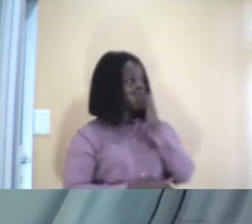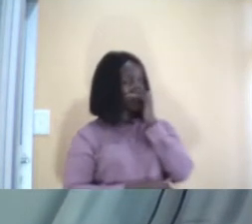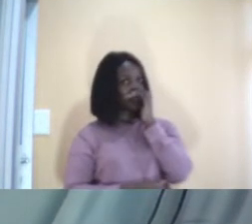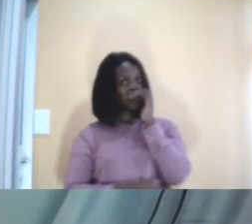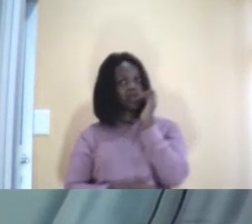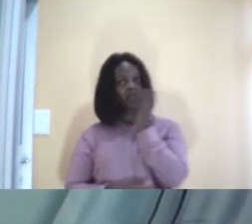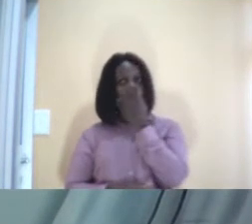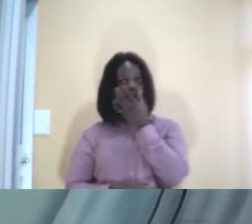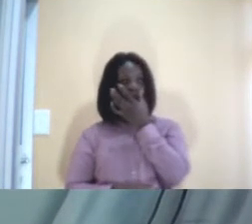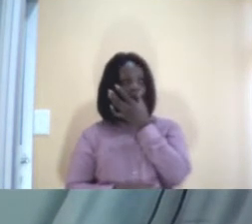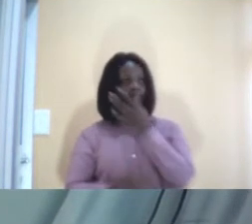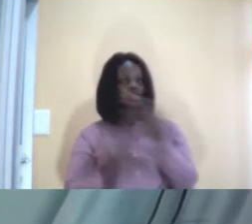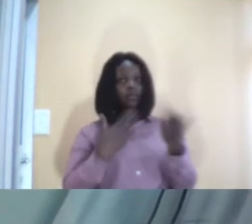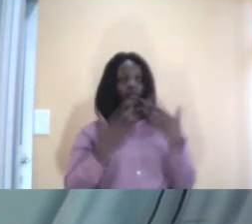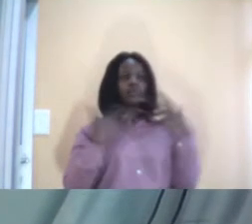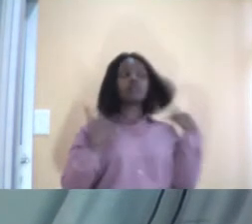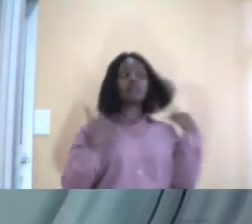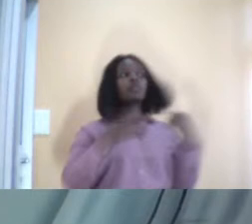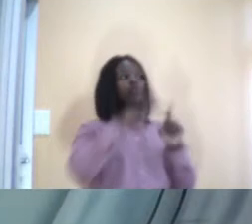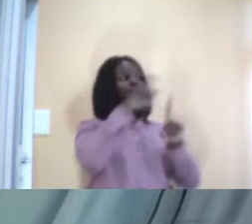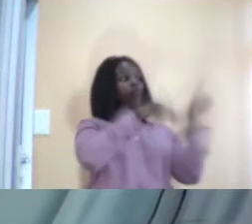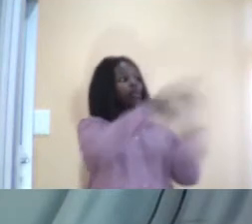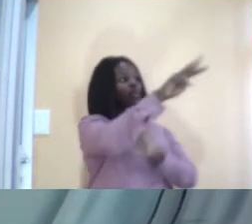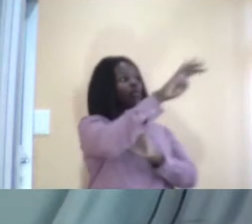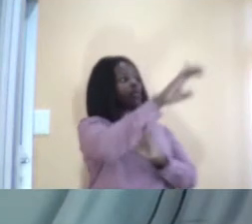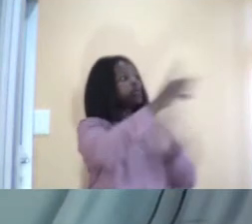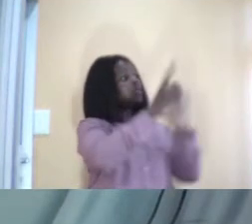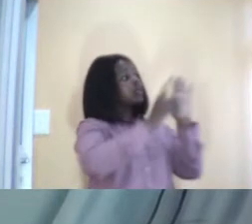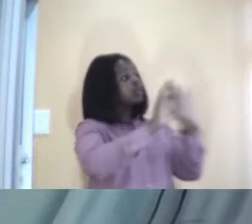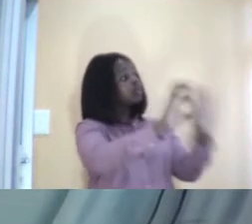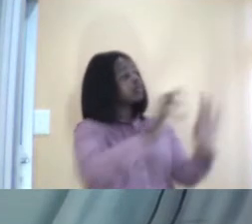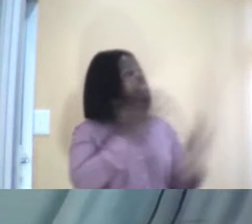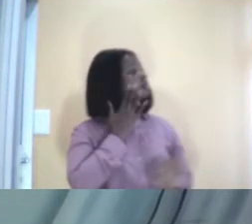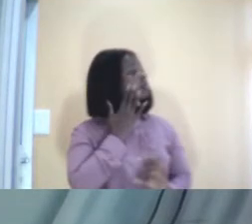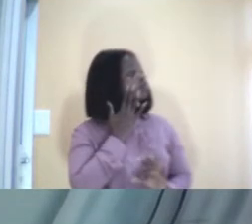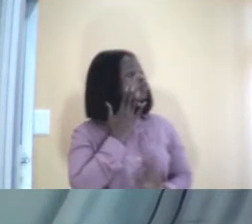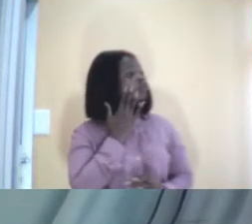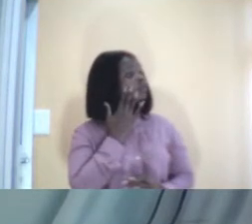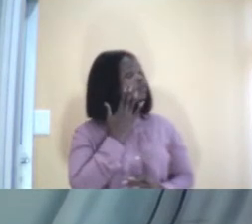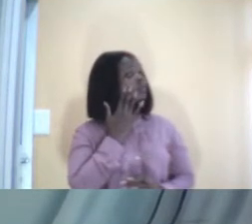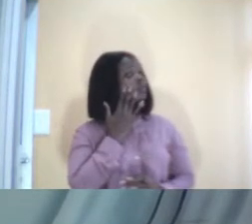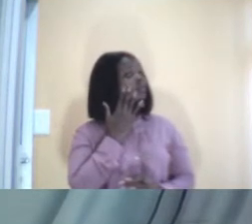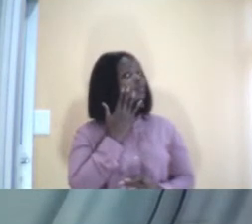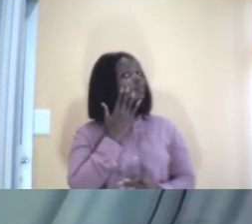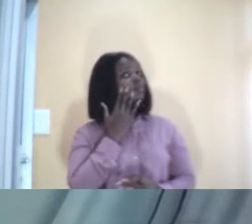Sicela ke ngqongqoshe usinike usuku oliqondile